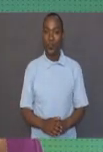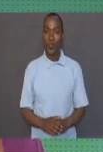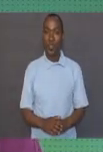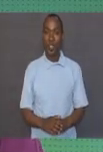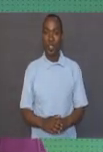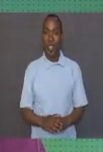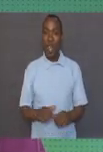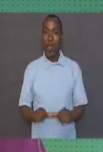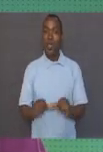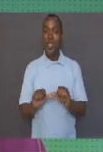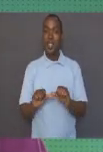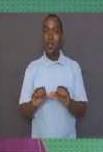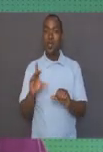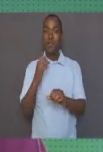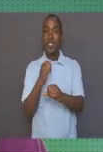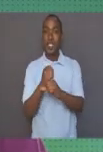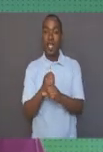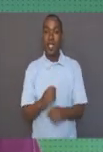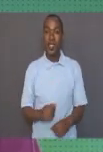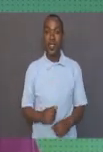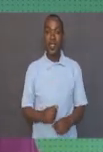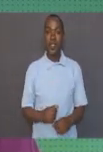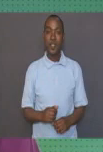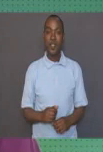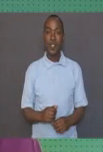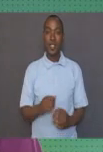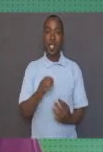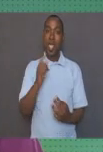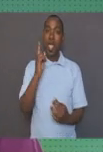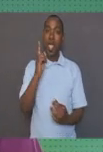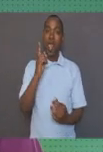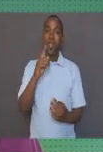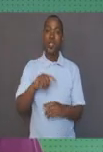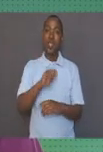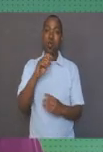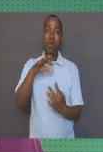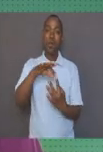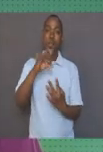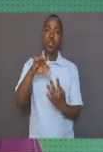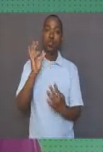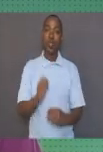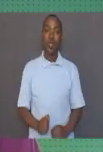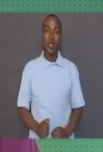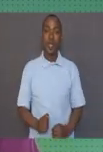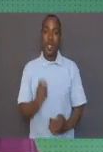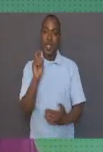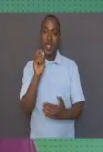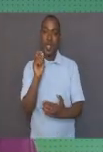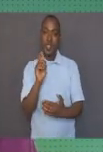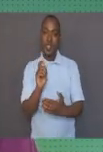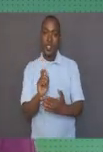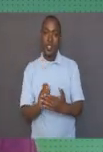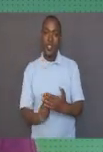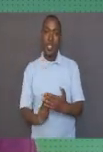For our next activity, choose one institution and write down at